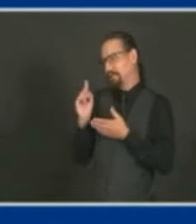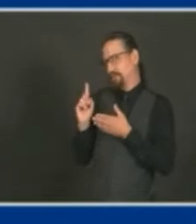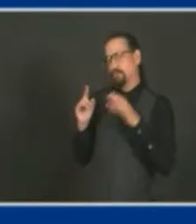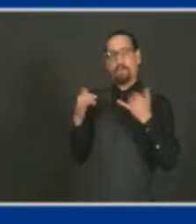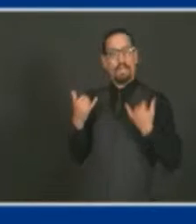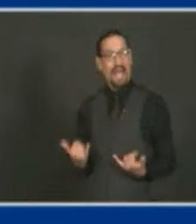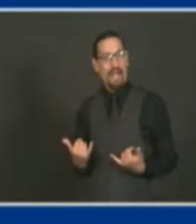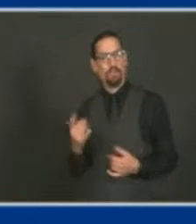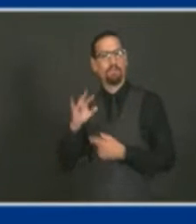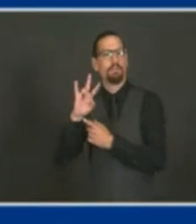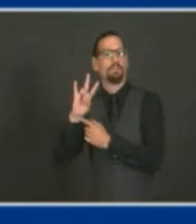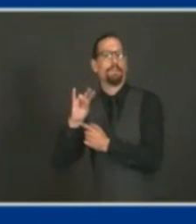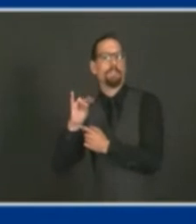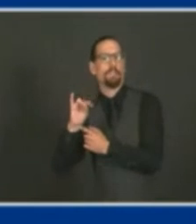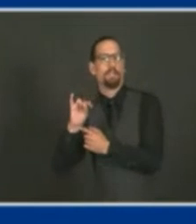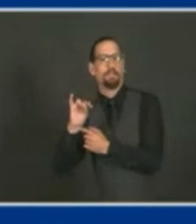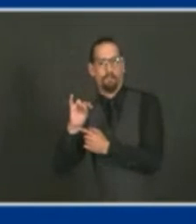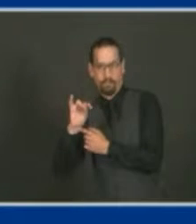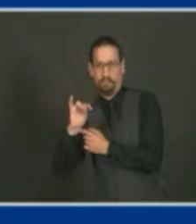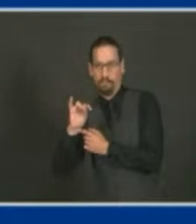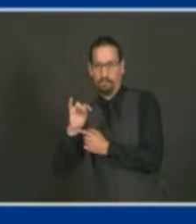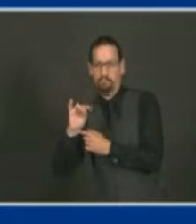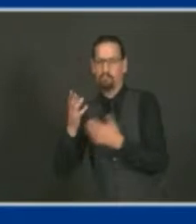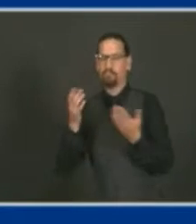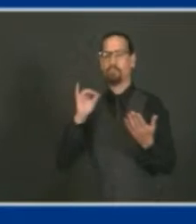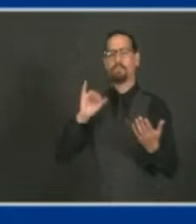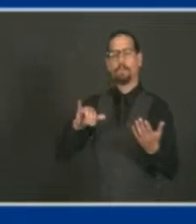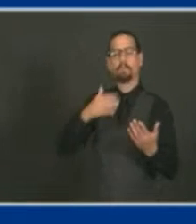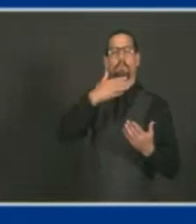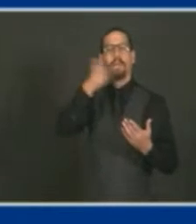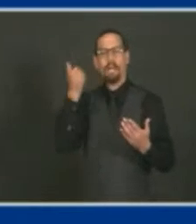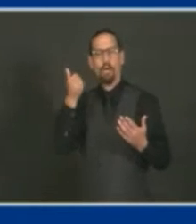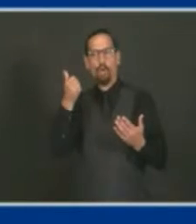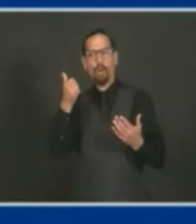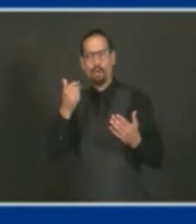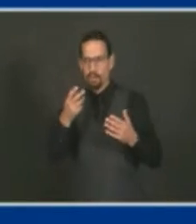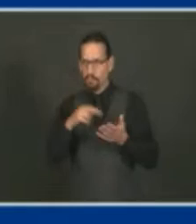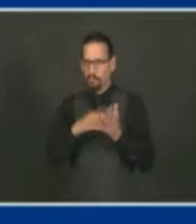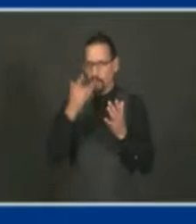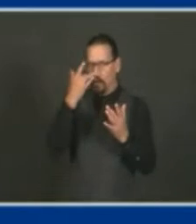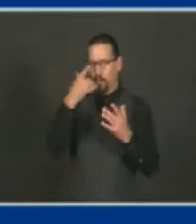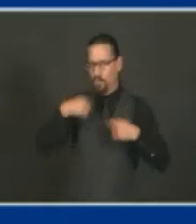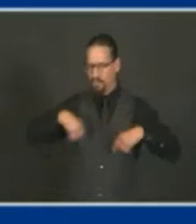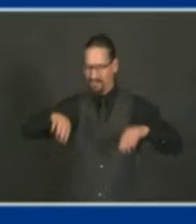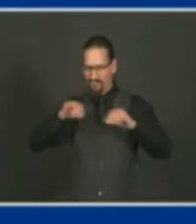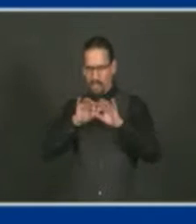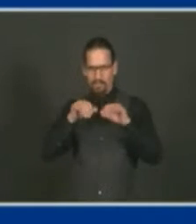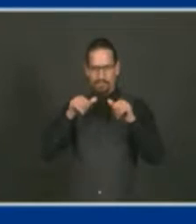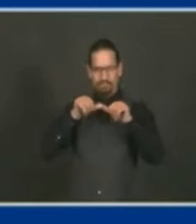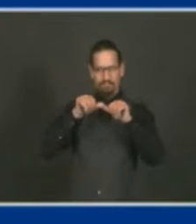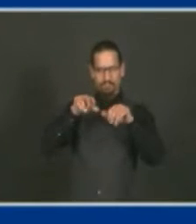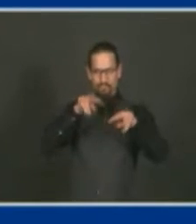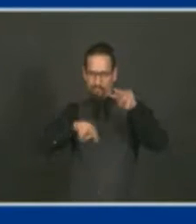aggressively to get our arms around the outbreaks at Providence College and URI.